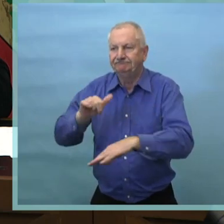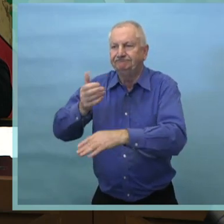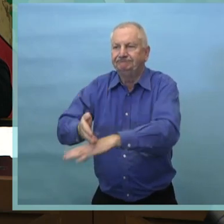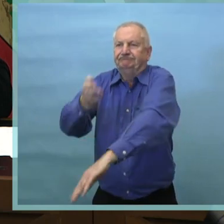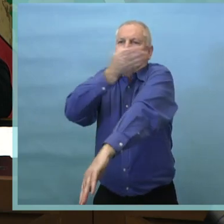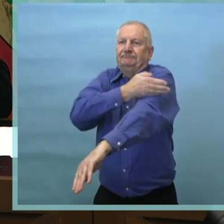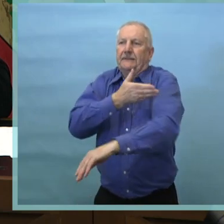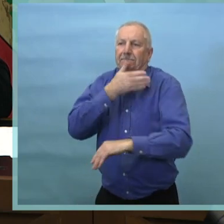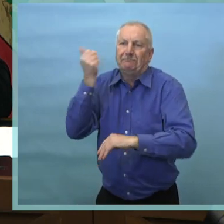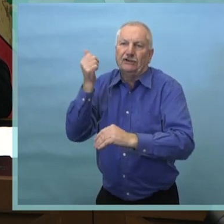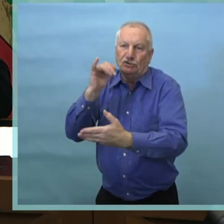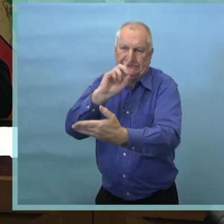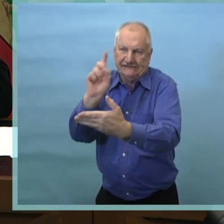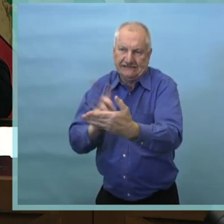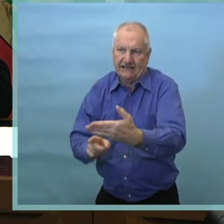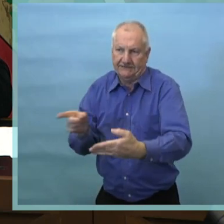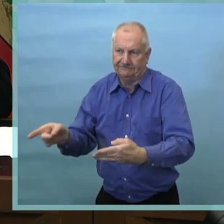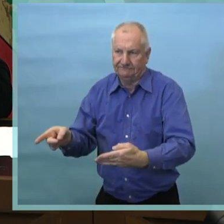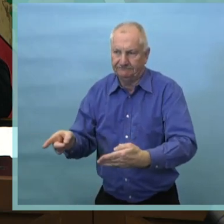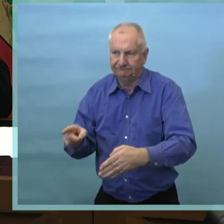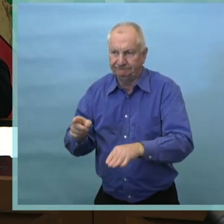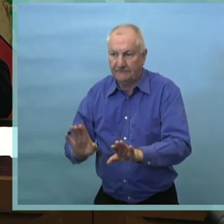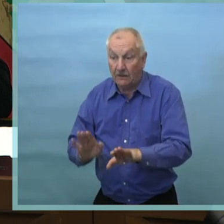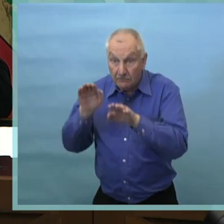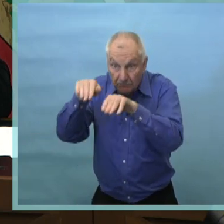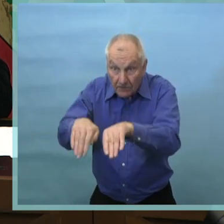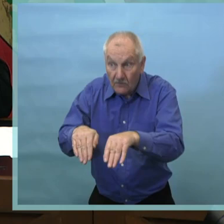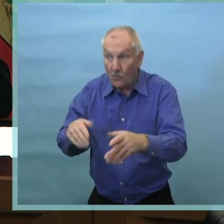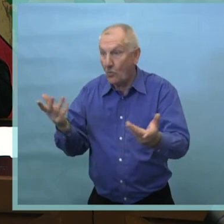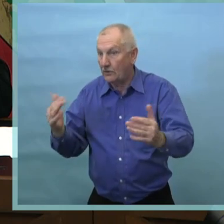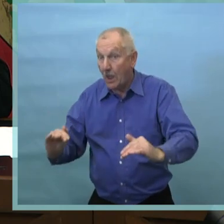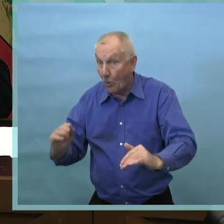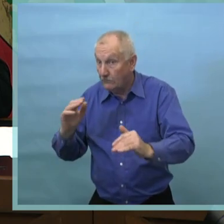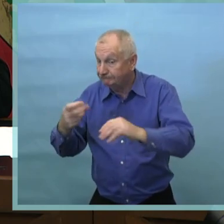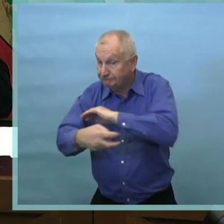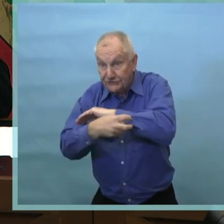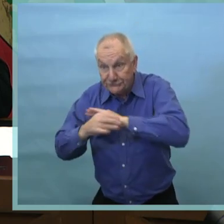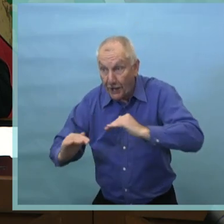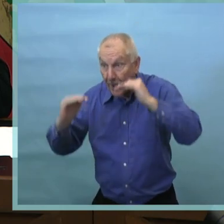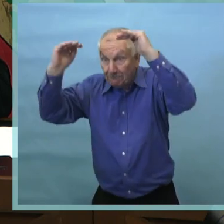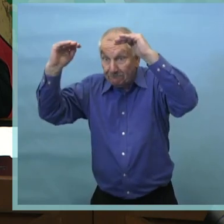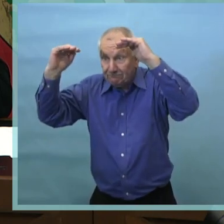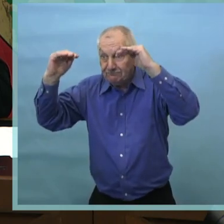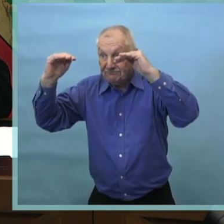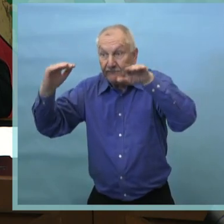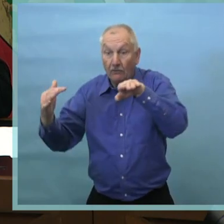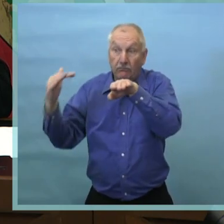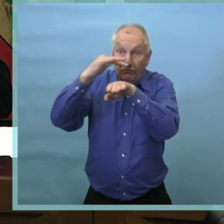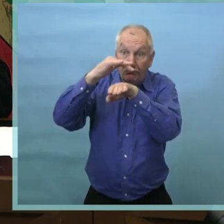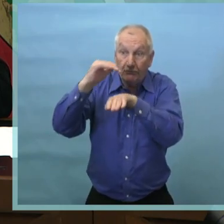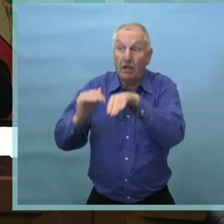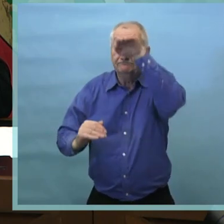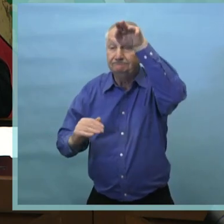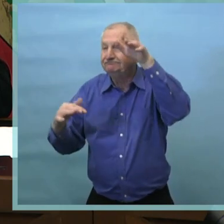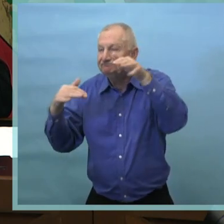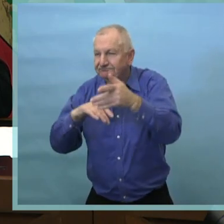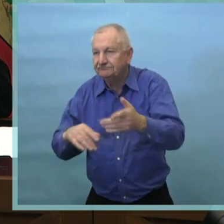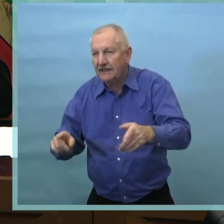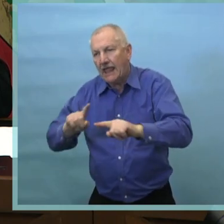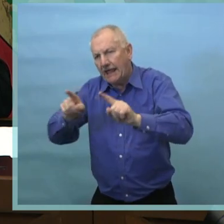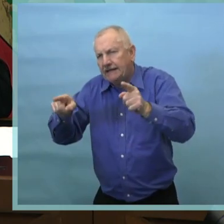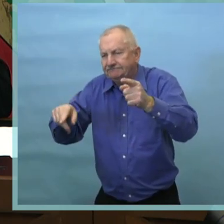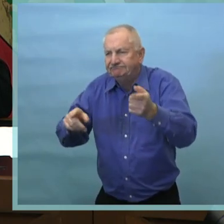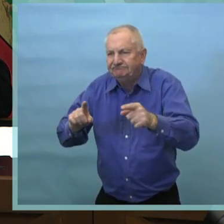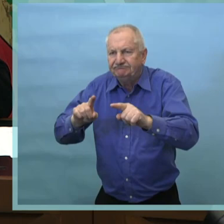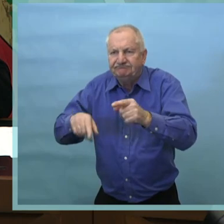put back a road that doesn't get flooded every time. Perhaps it's a bigger culvert. Perhaps it's something else that has to be done. But